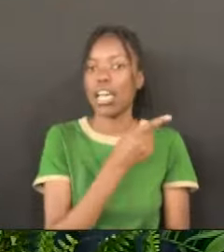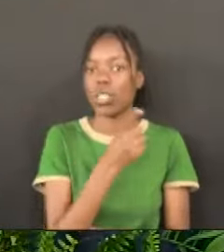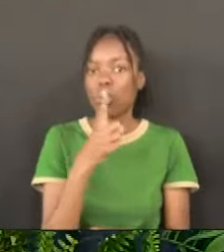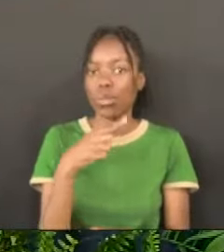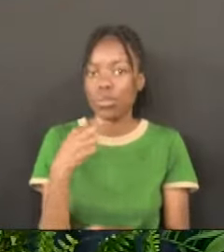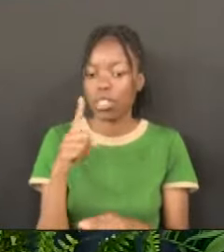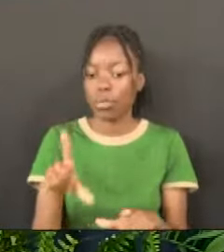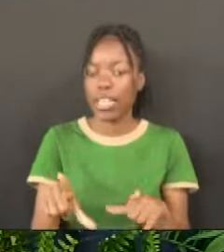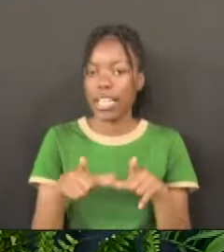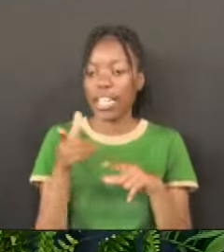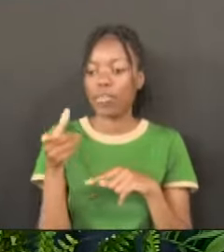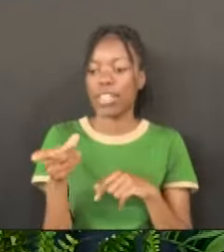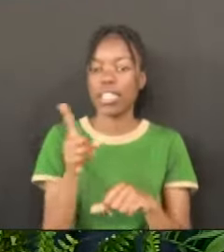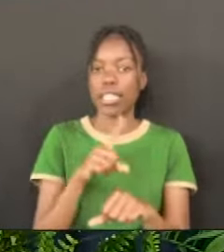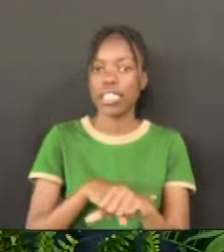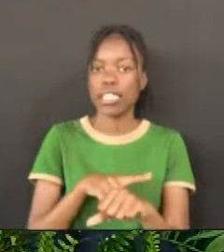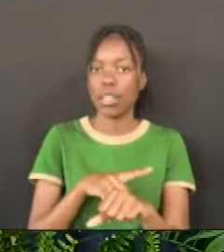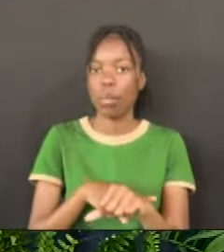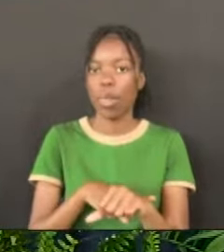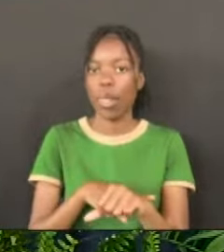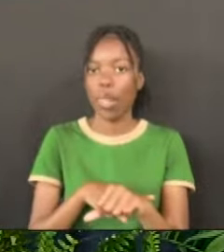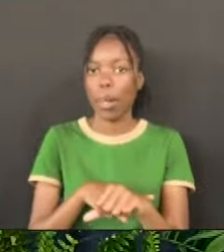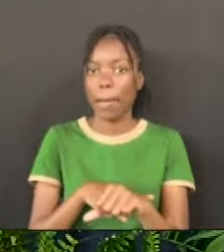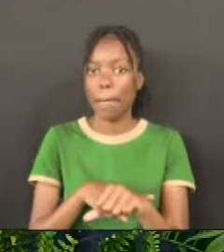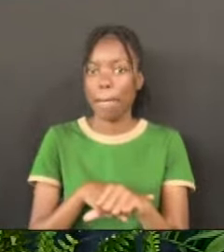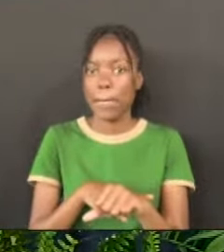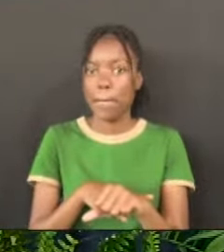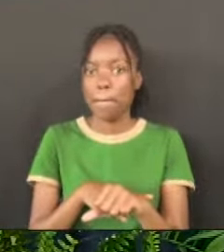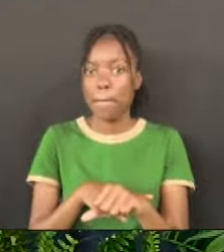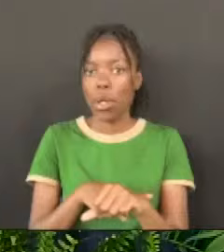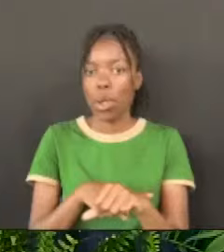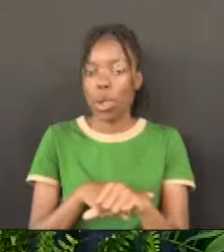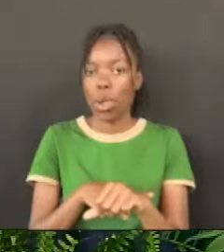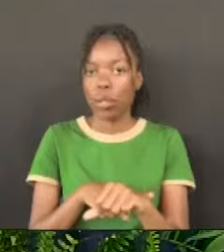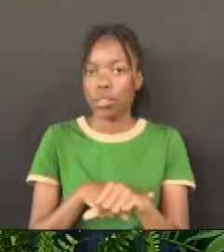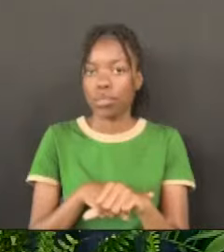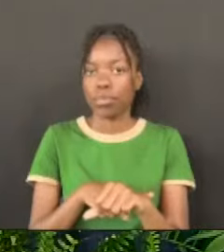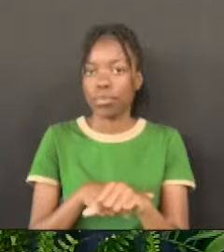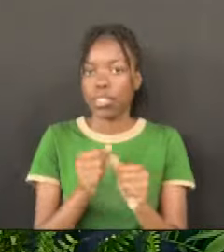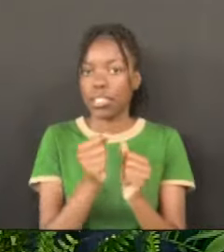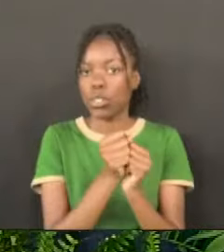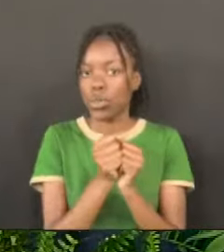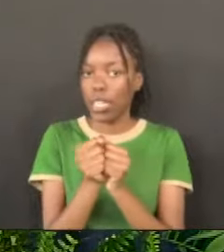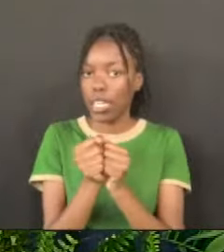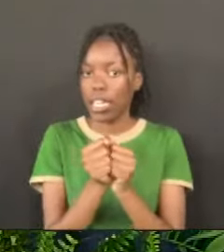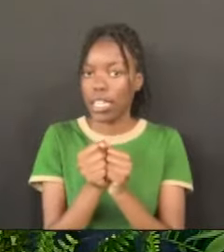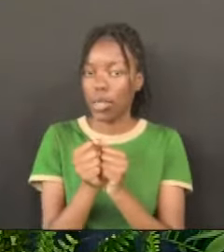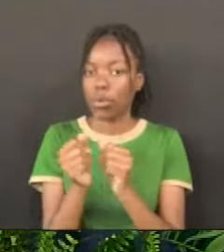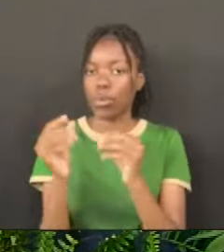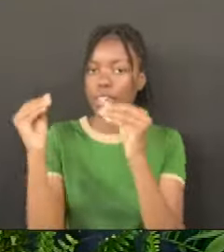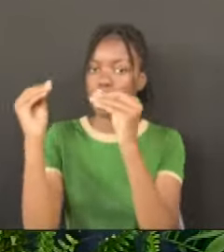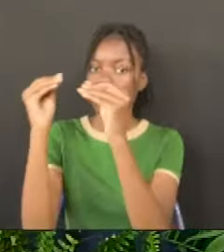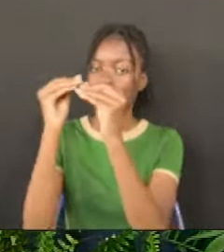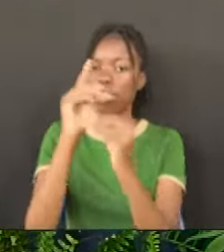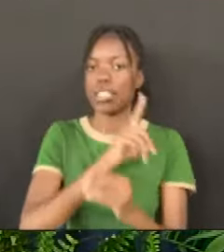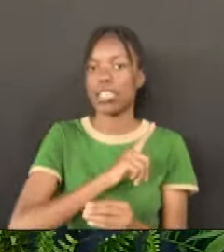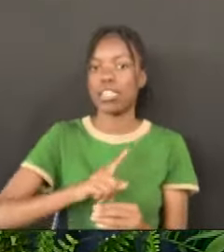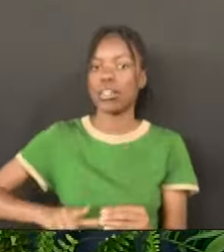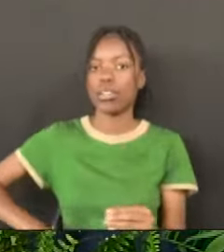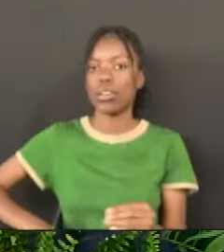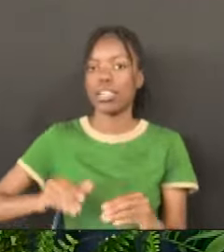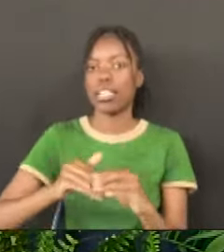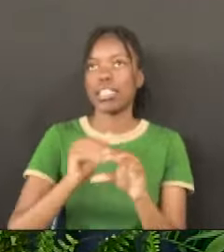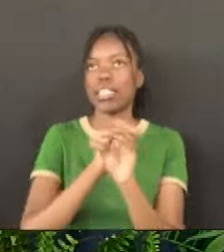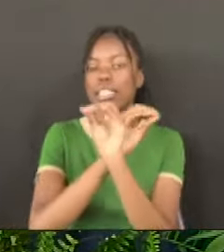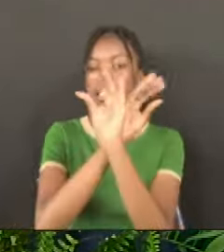that moment will be changed in a twinkling of an eye. And together we will meet the Lord in the air. And